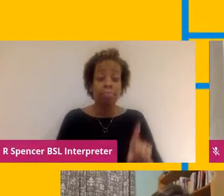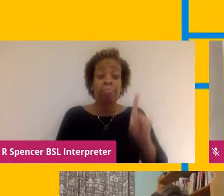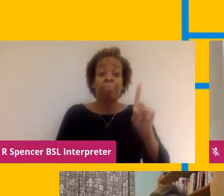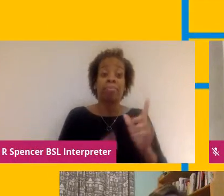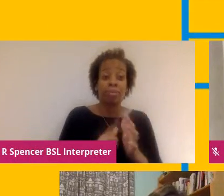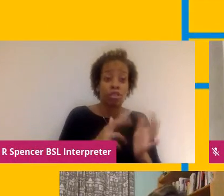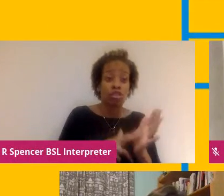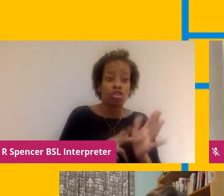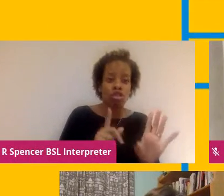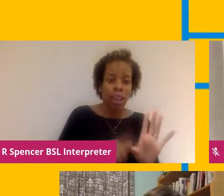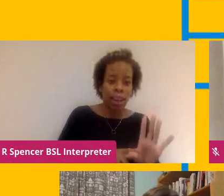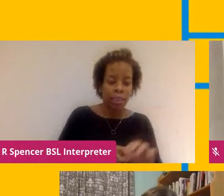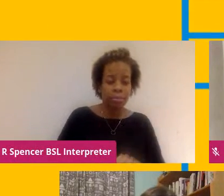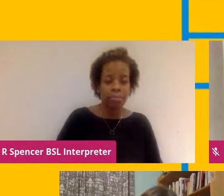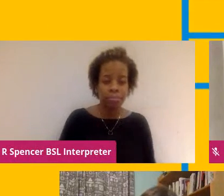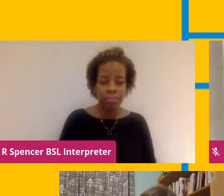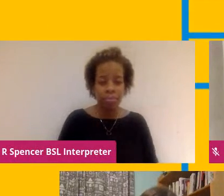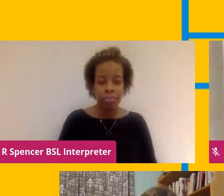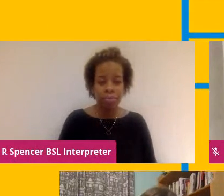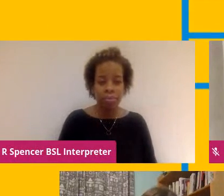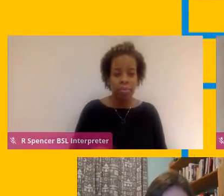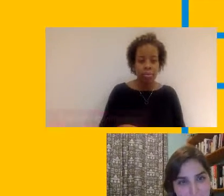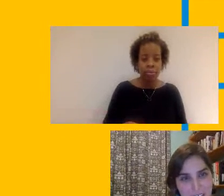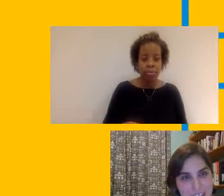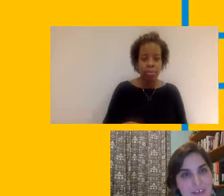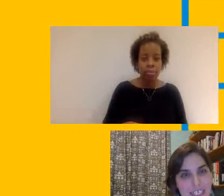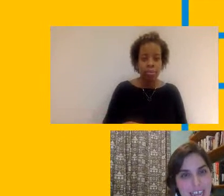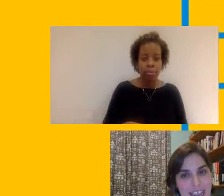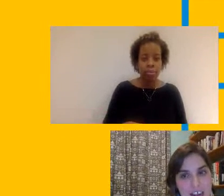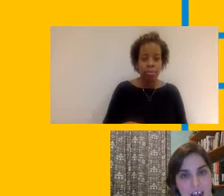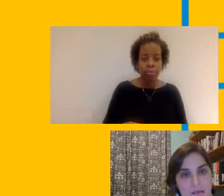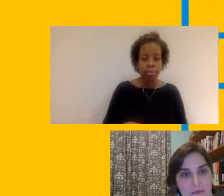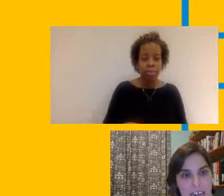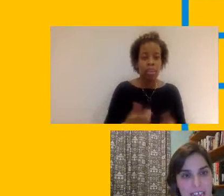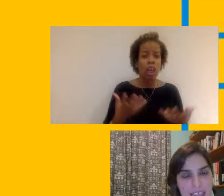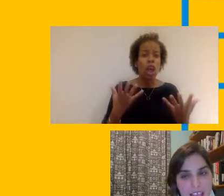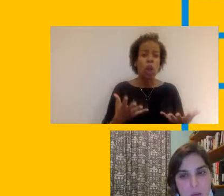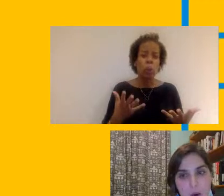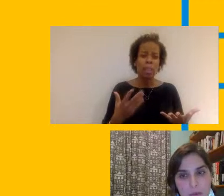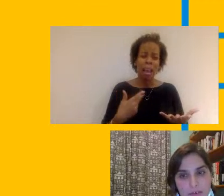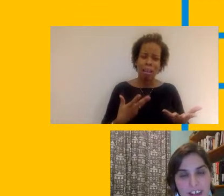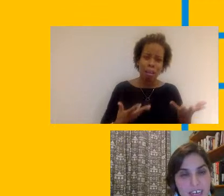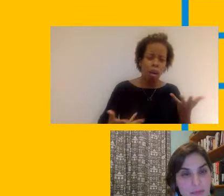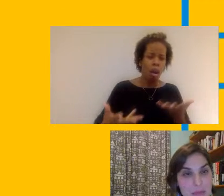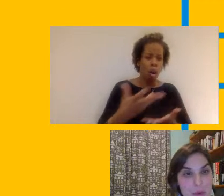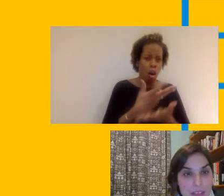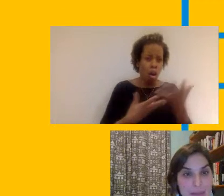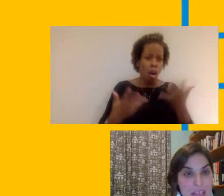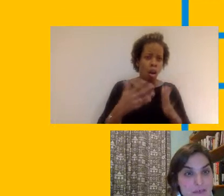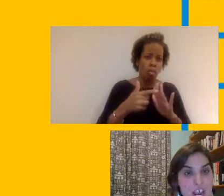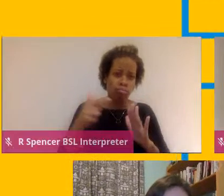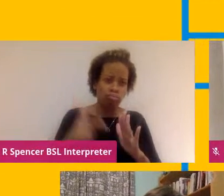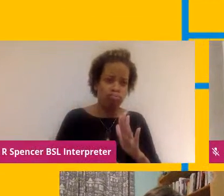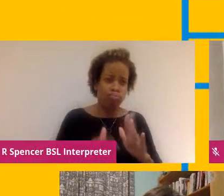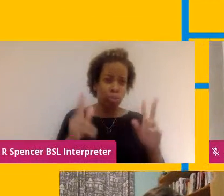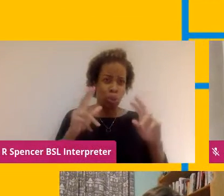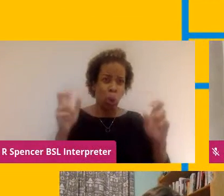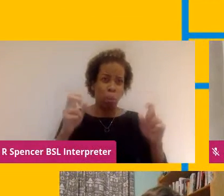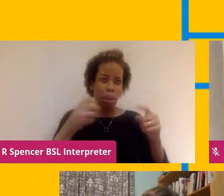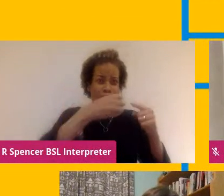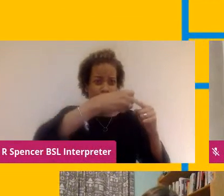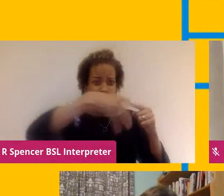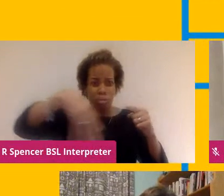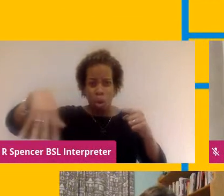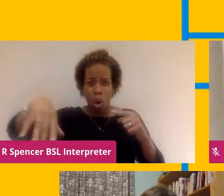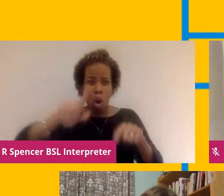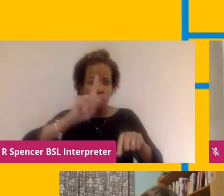I was just going to say actually that it was a really big set of topic areas to try and cover today, and hopefully what we provided people